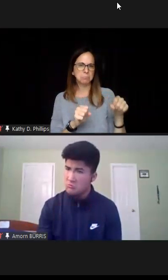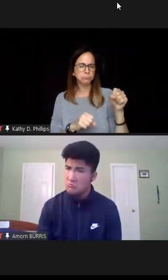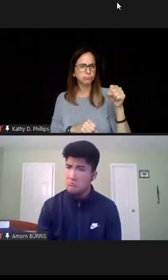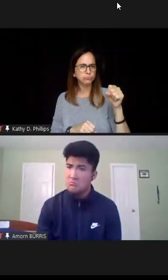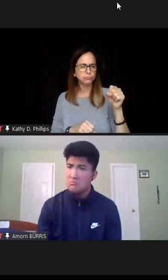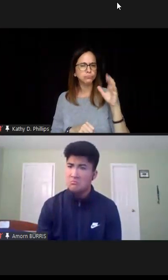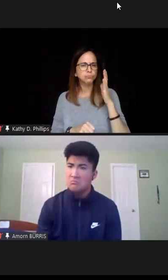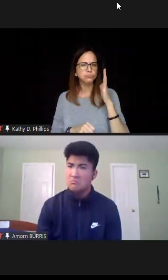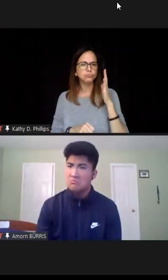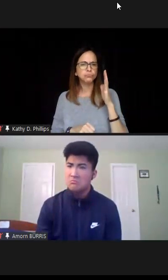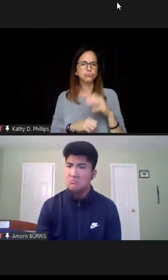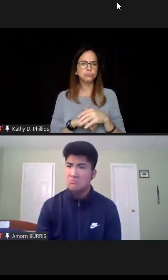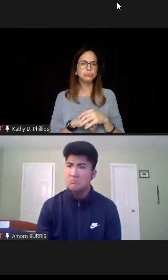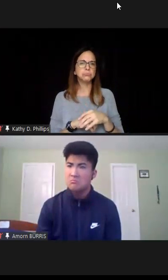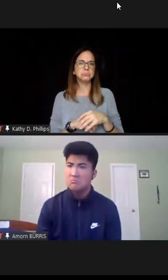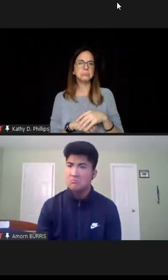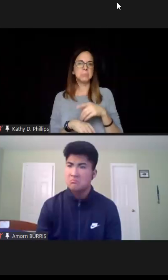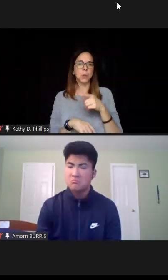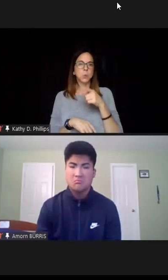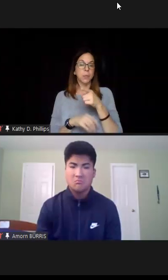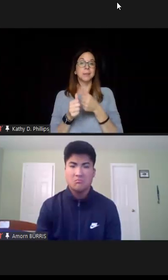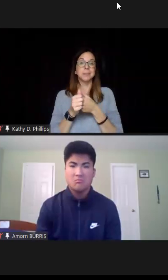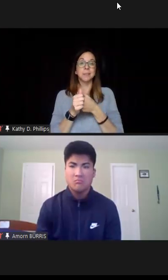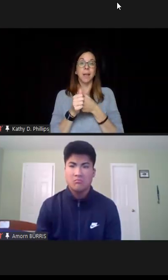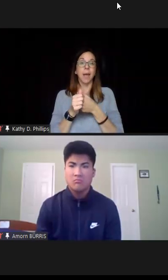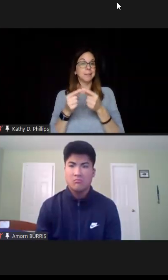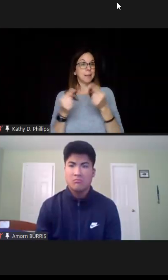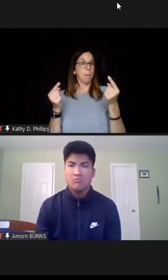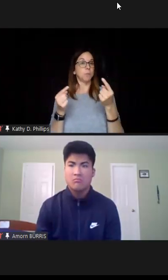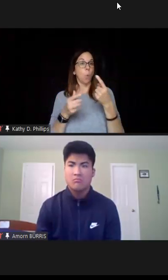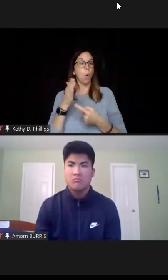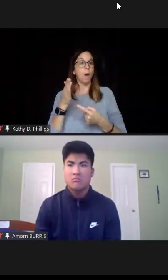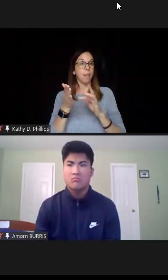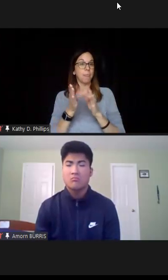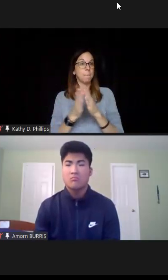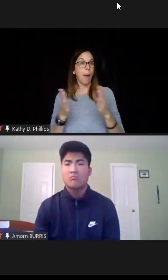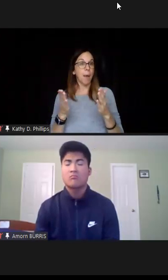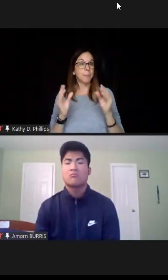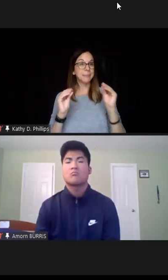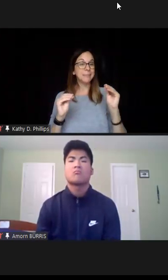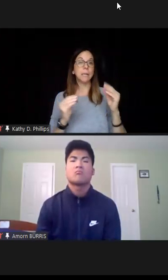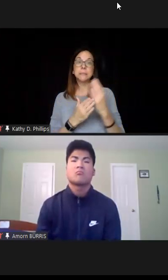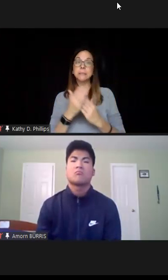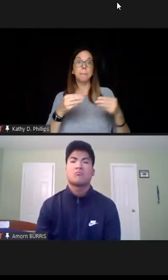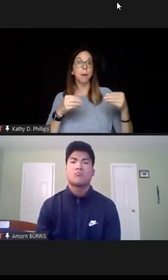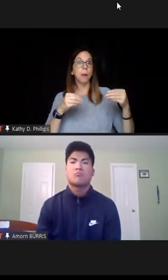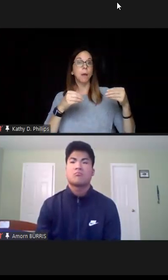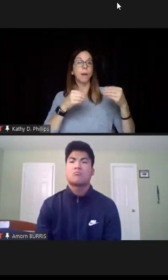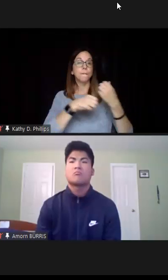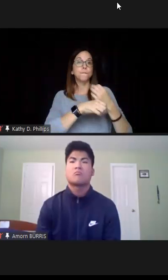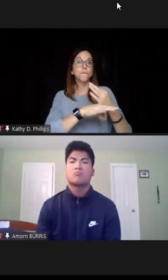what the Bible teaches. And we start seeing people freeing their slaves and a greater support for ending